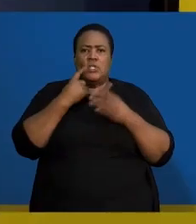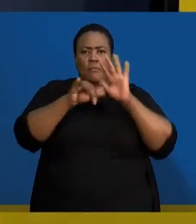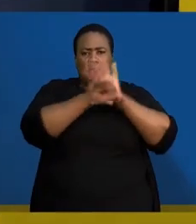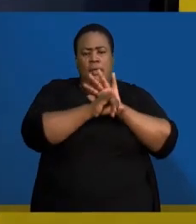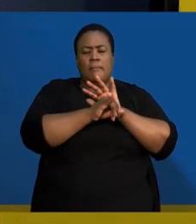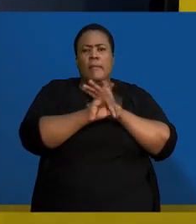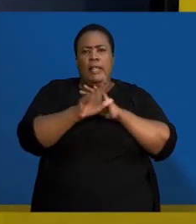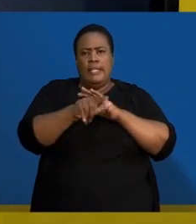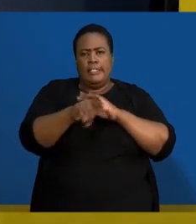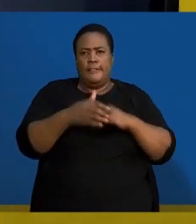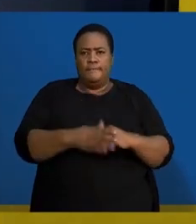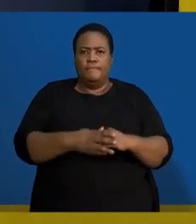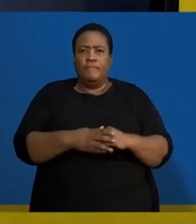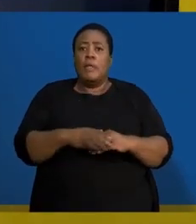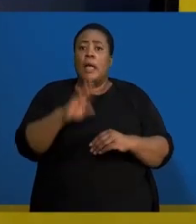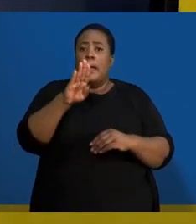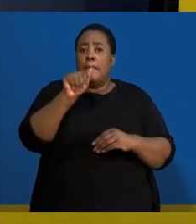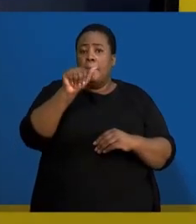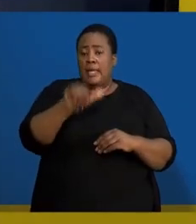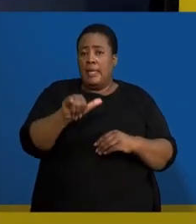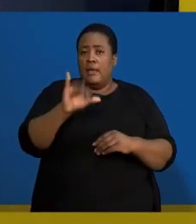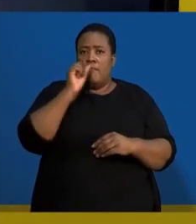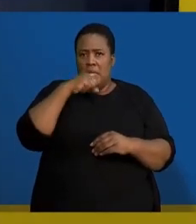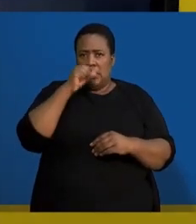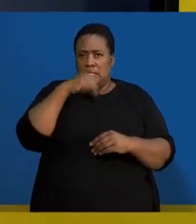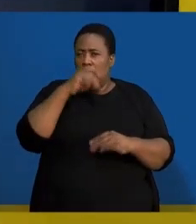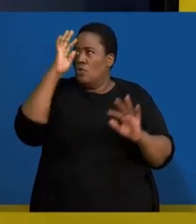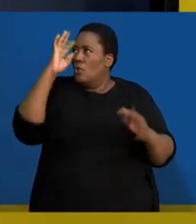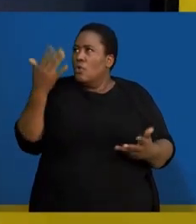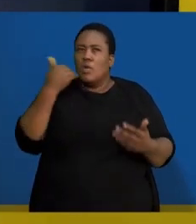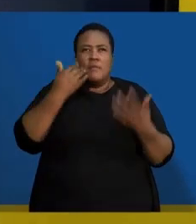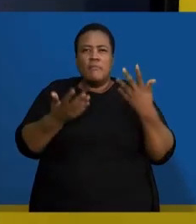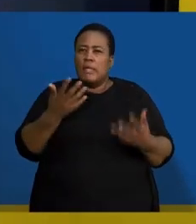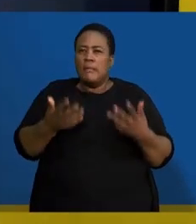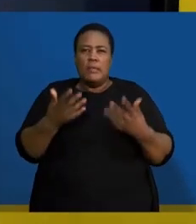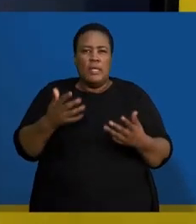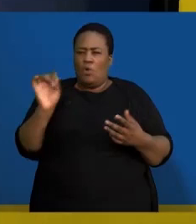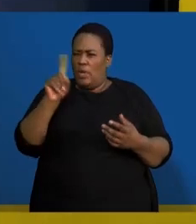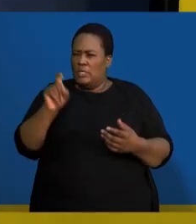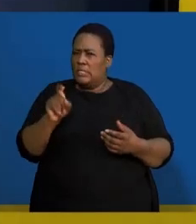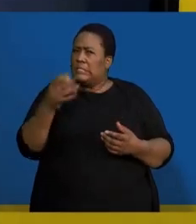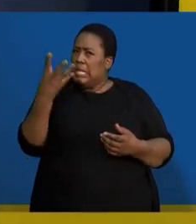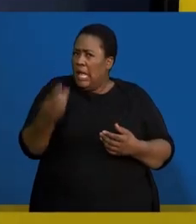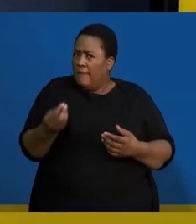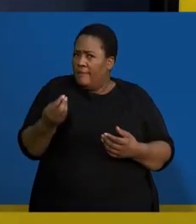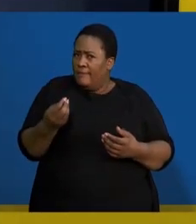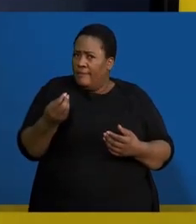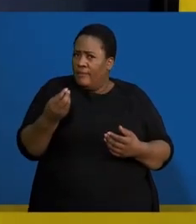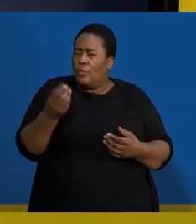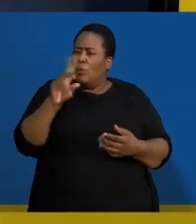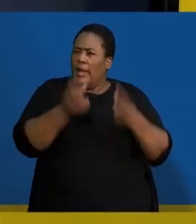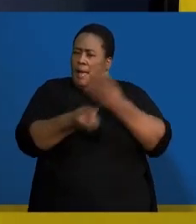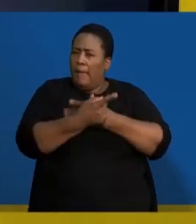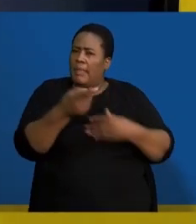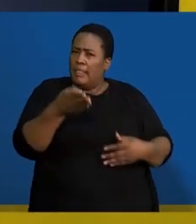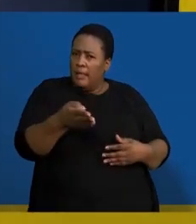in the context because you don't know if there's going to be a question asking you about the Bay of Pigs invasion, what happened there. And